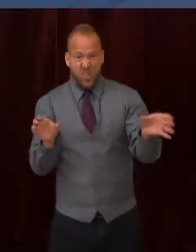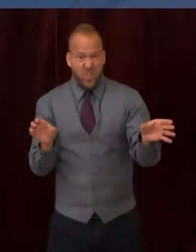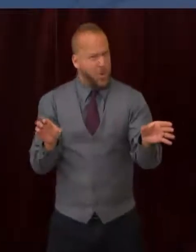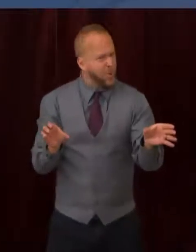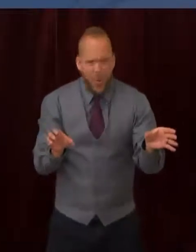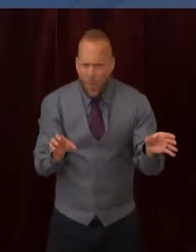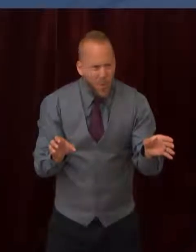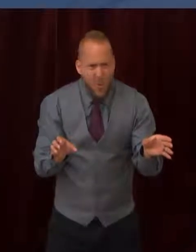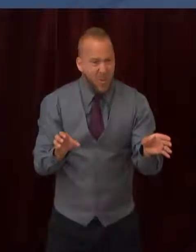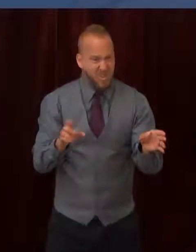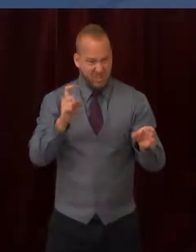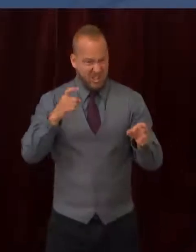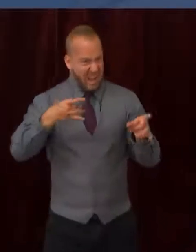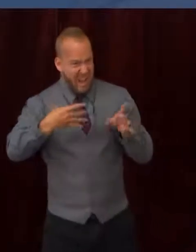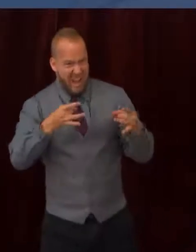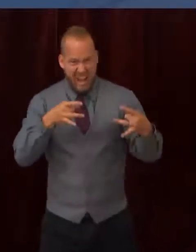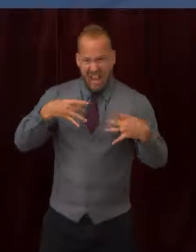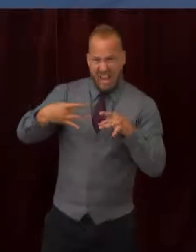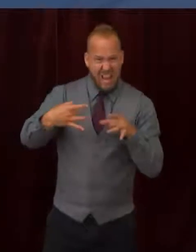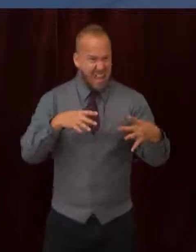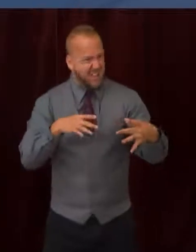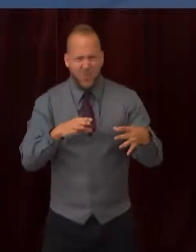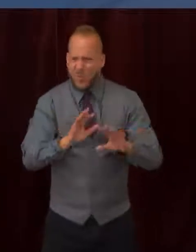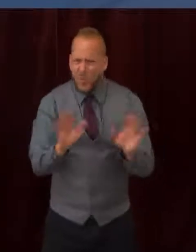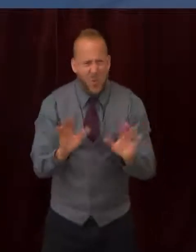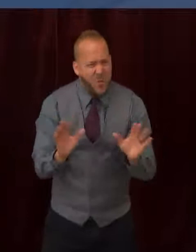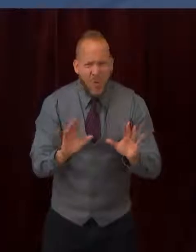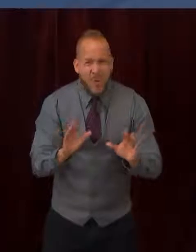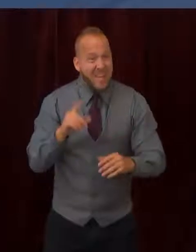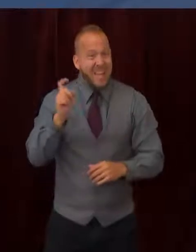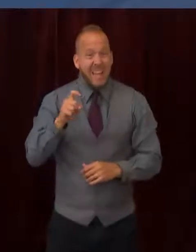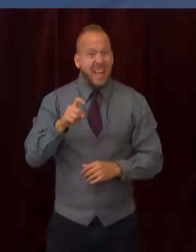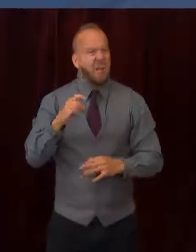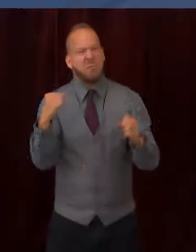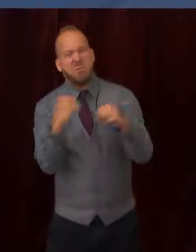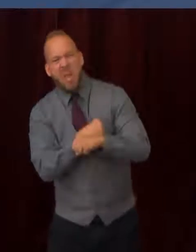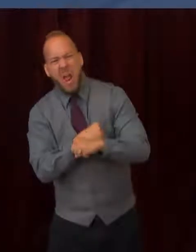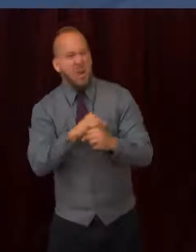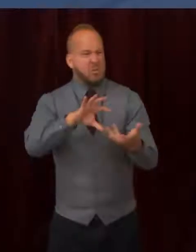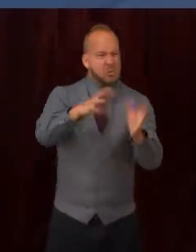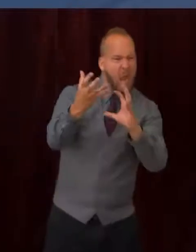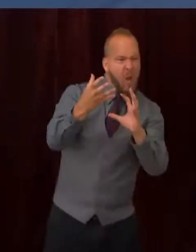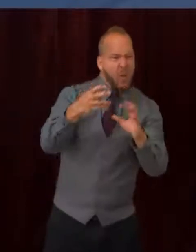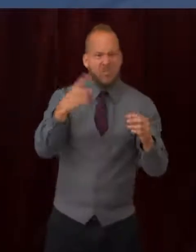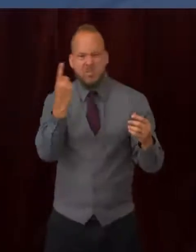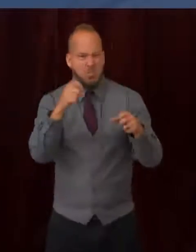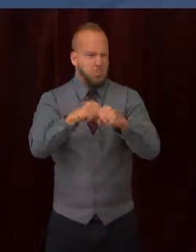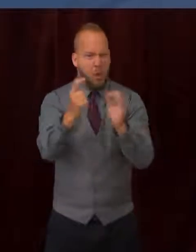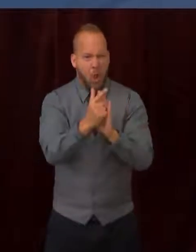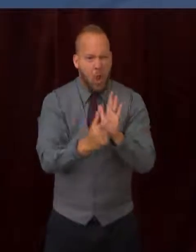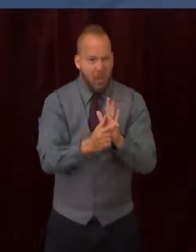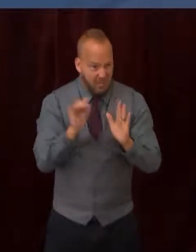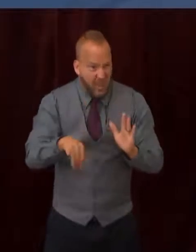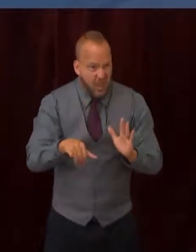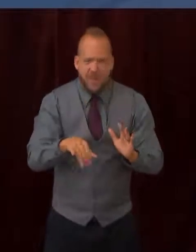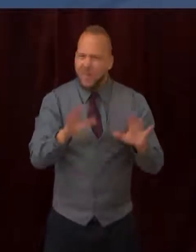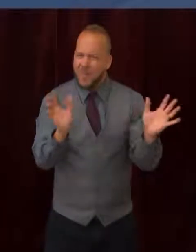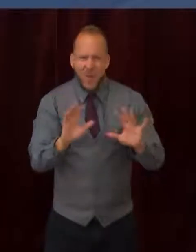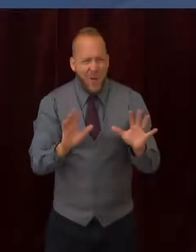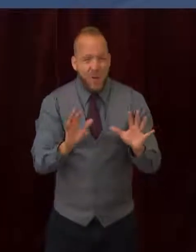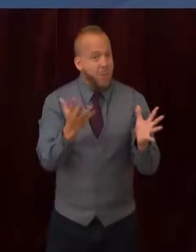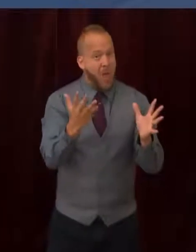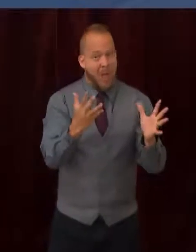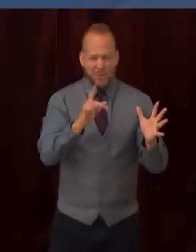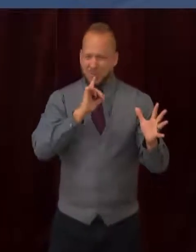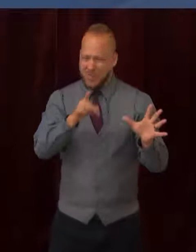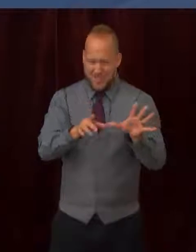hatred. What we need in the United States is not violence or lawlessness, but love and wisdom and